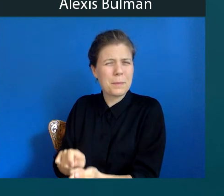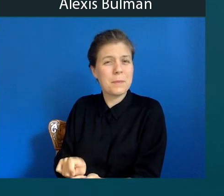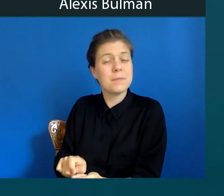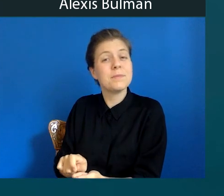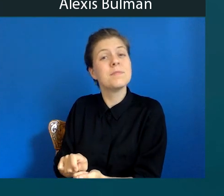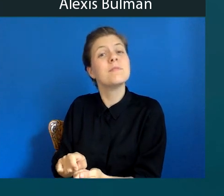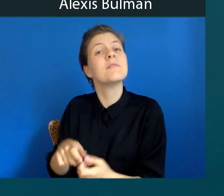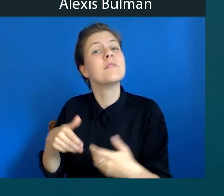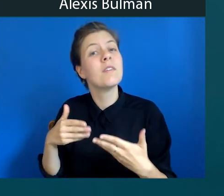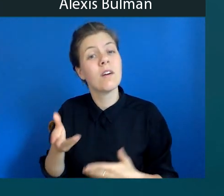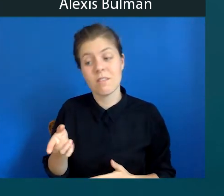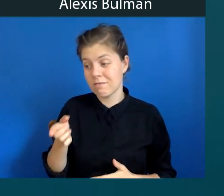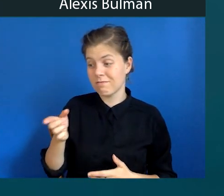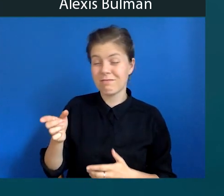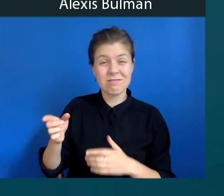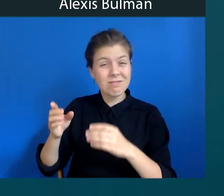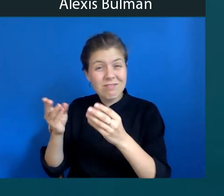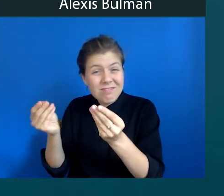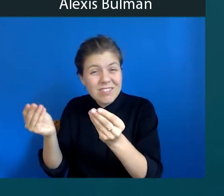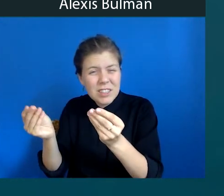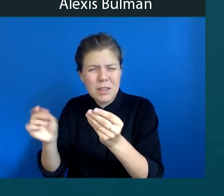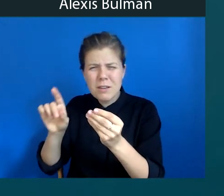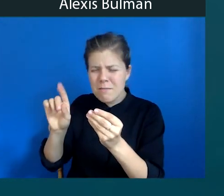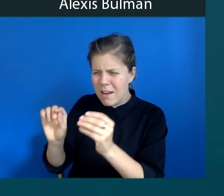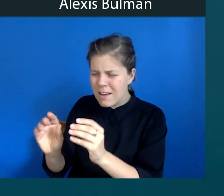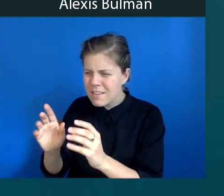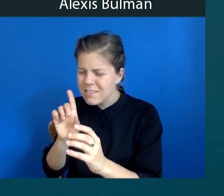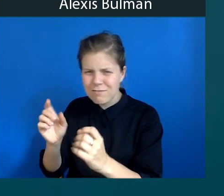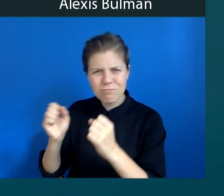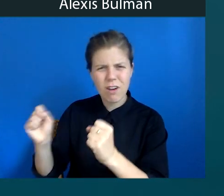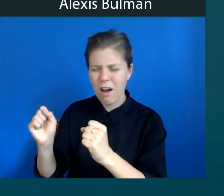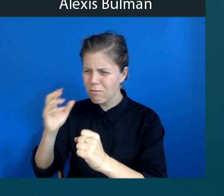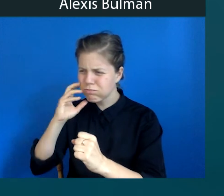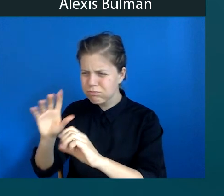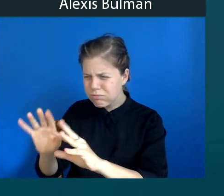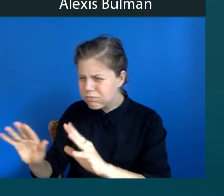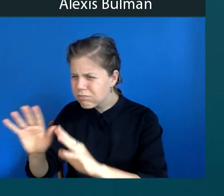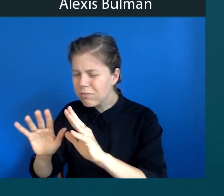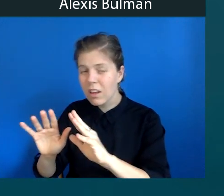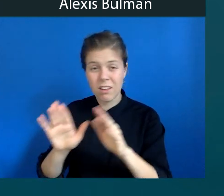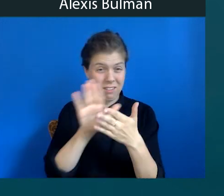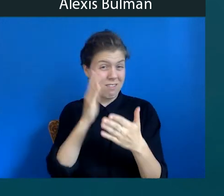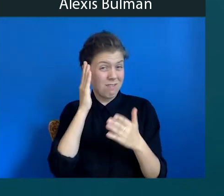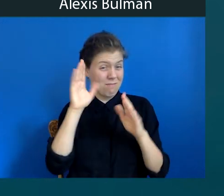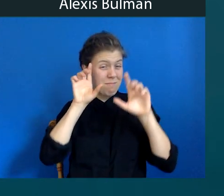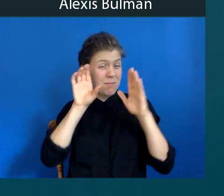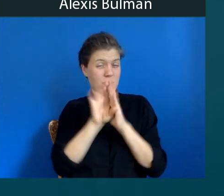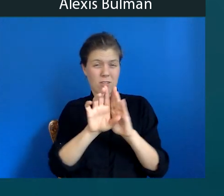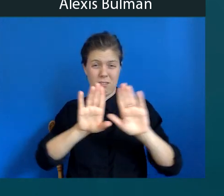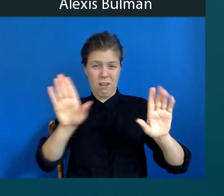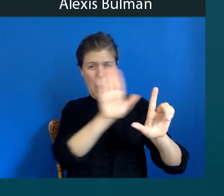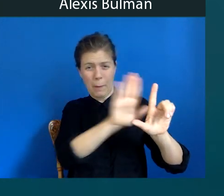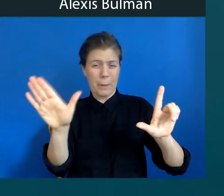needed to feel exaggerated and rich and lively enough to compete with the flatness of a photograph.